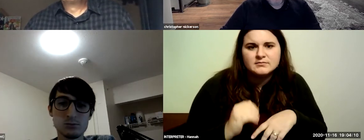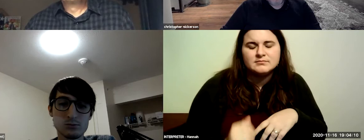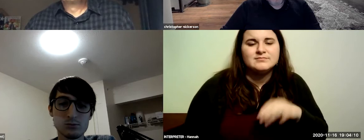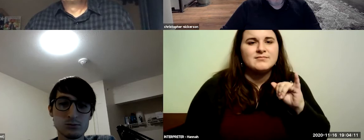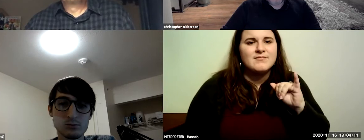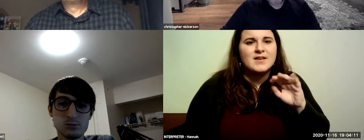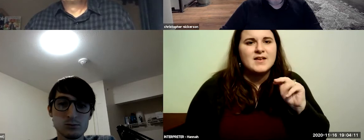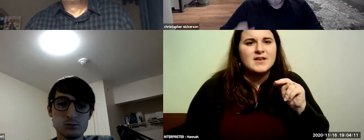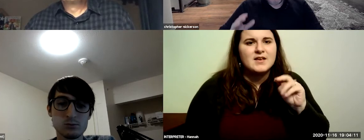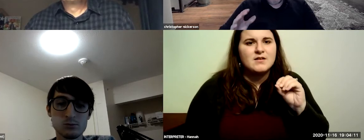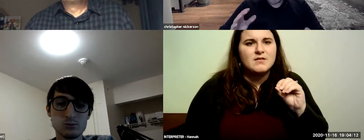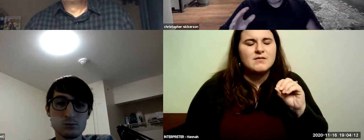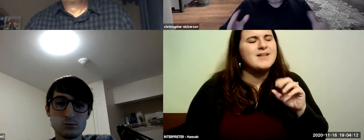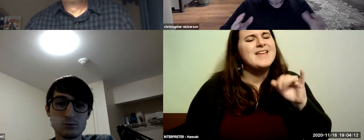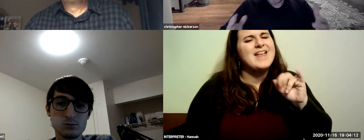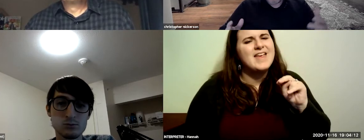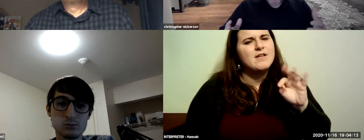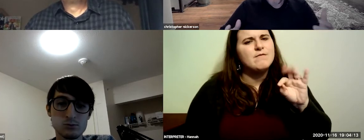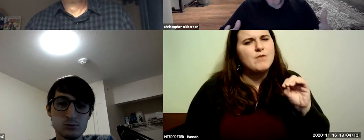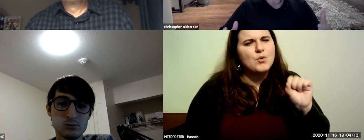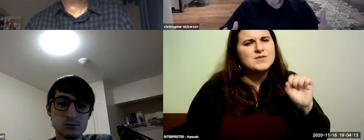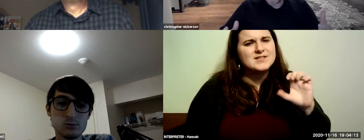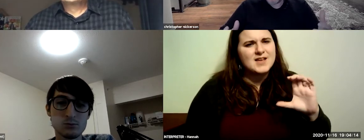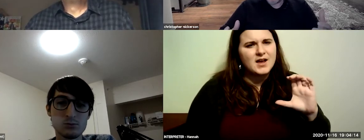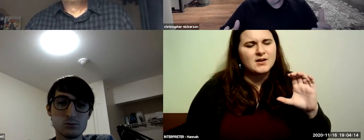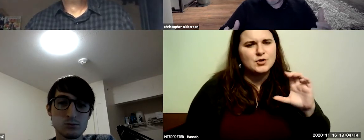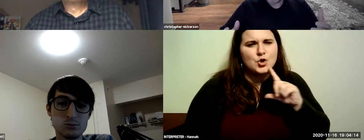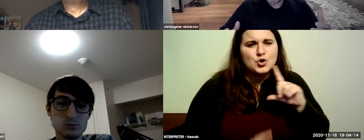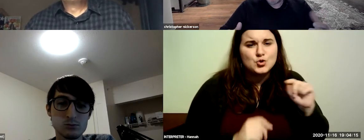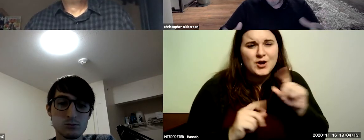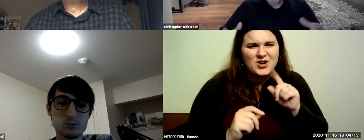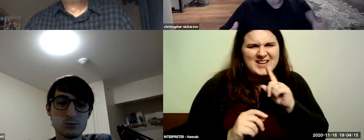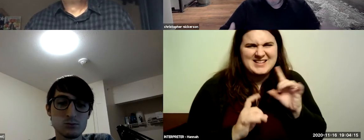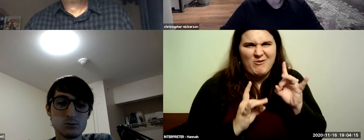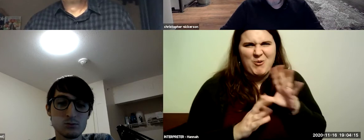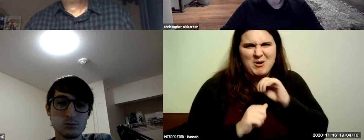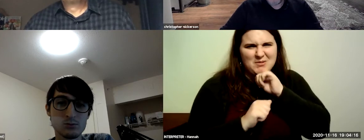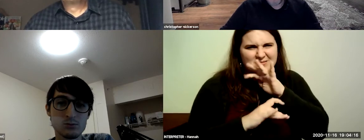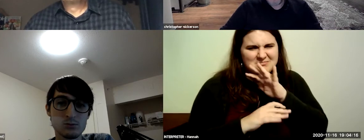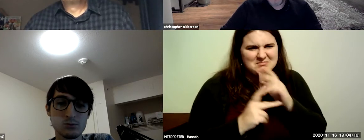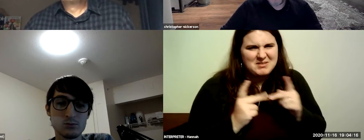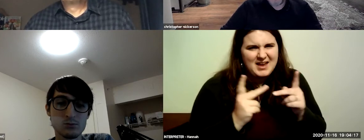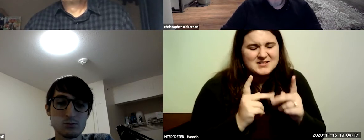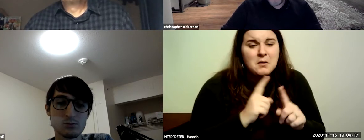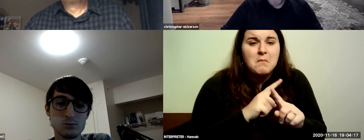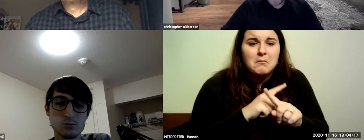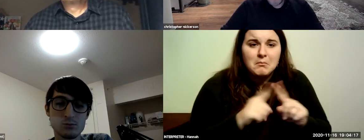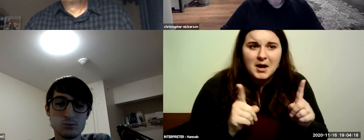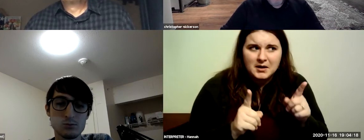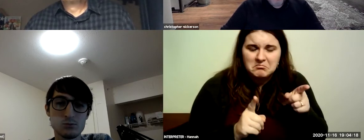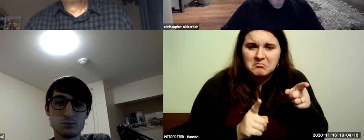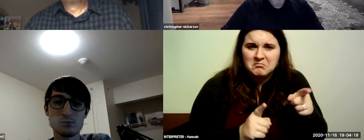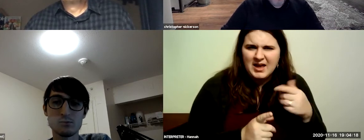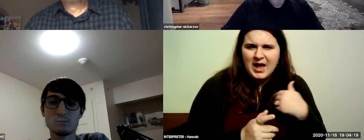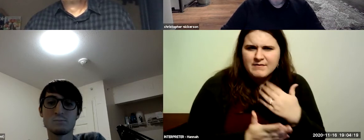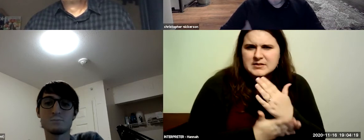a terrible place, but if you can like find the right places to get the information, it can kind of come in handy. I think, you